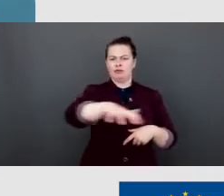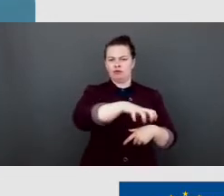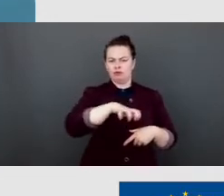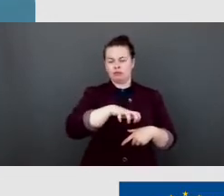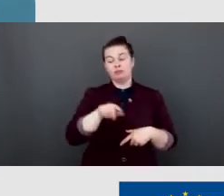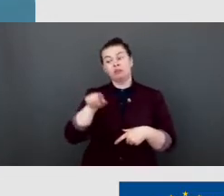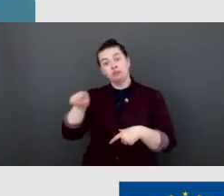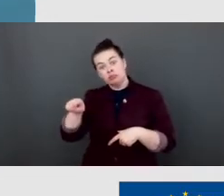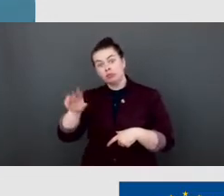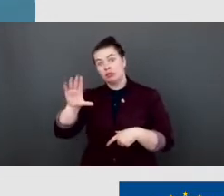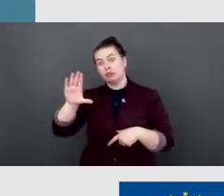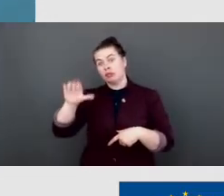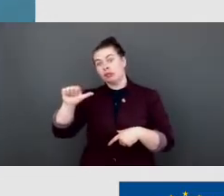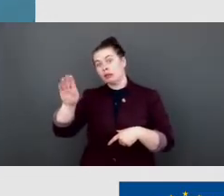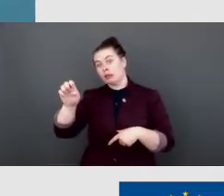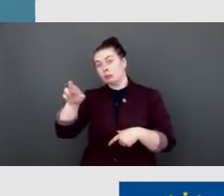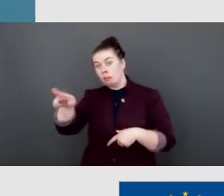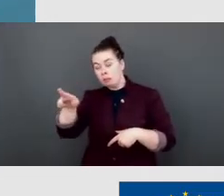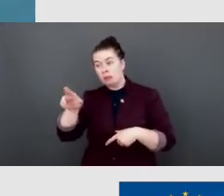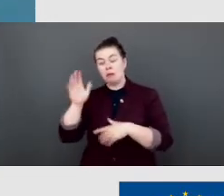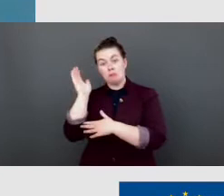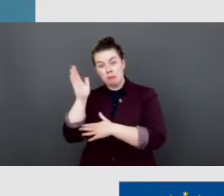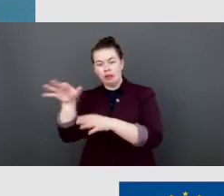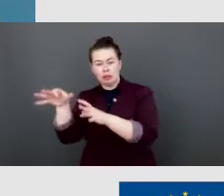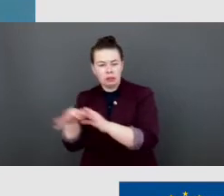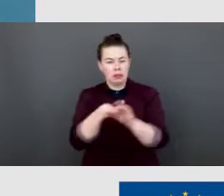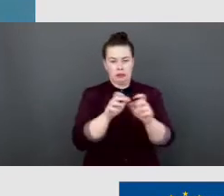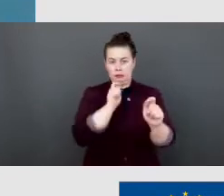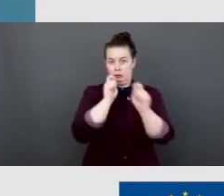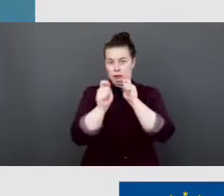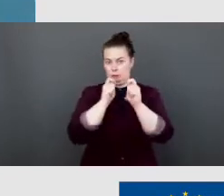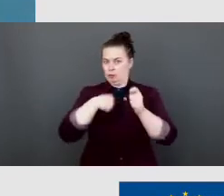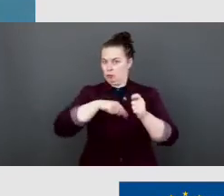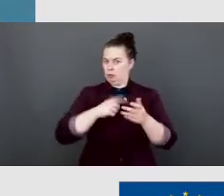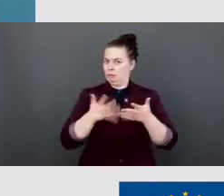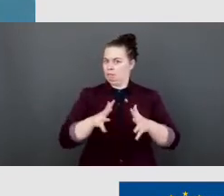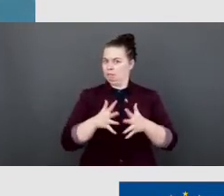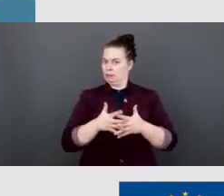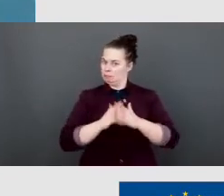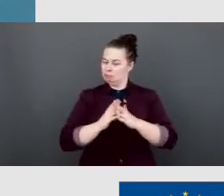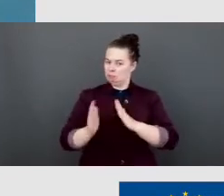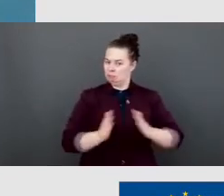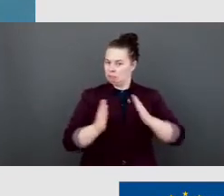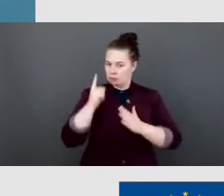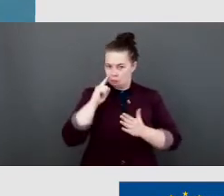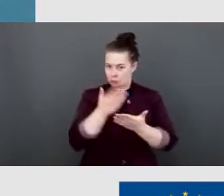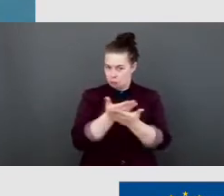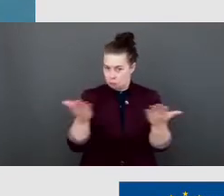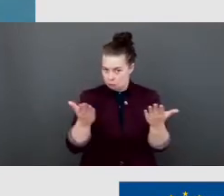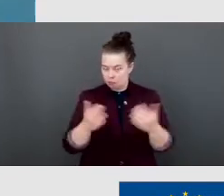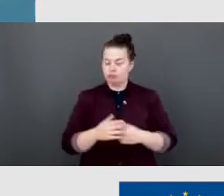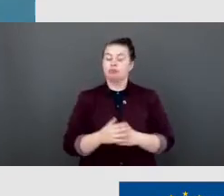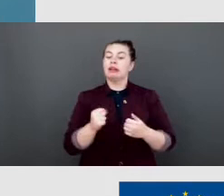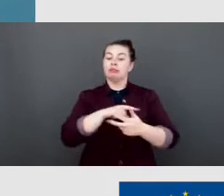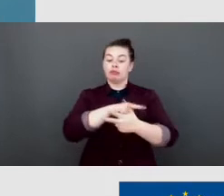last talk serves as the basis for the now following interview that we prepared for you with 3 experts from